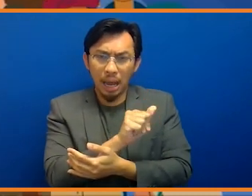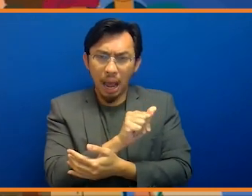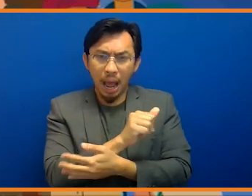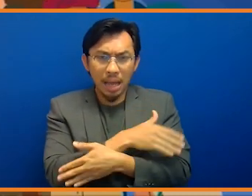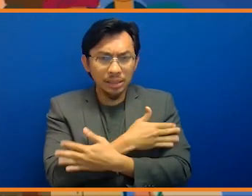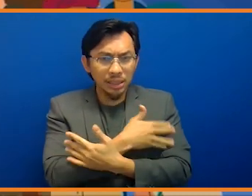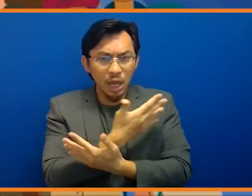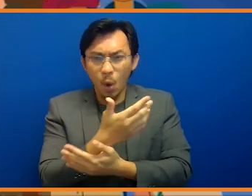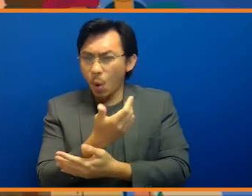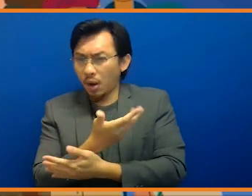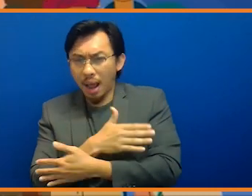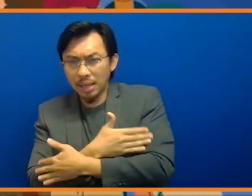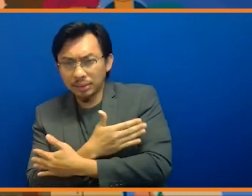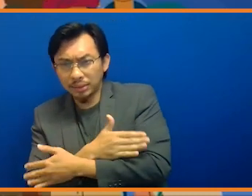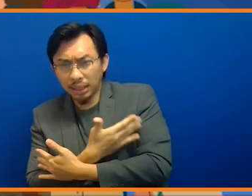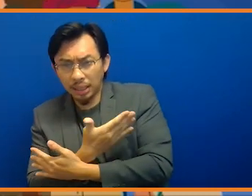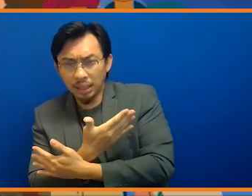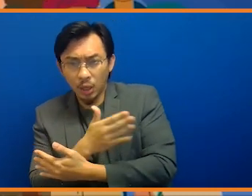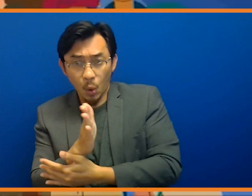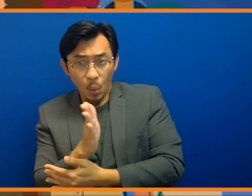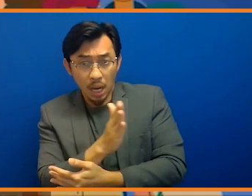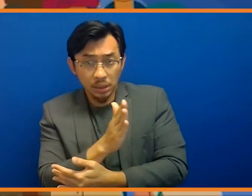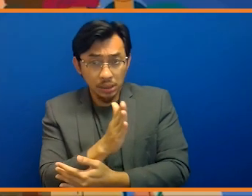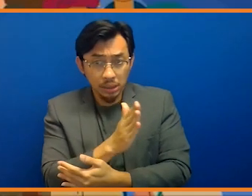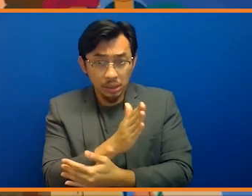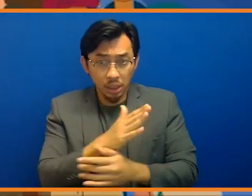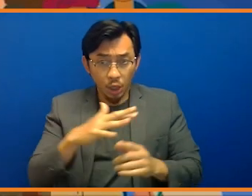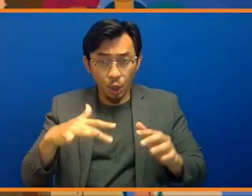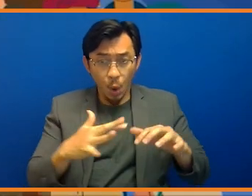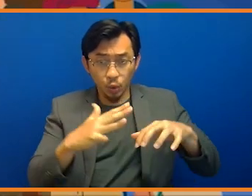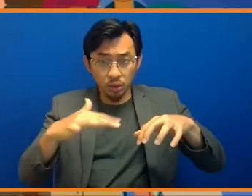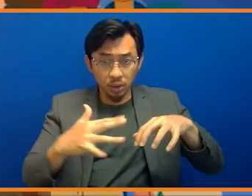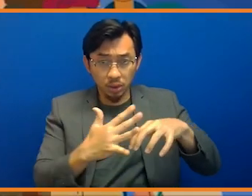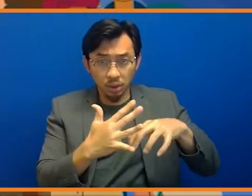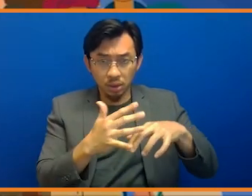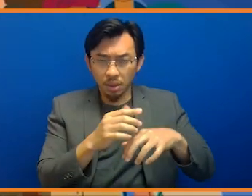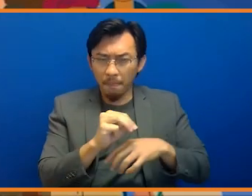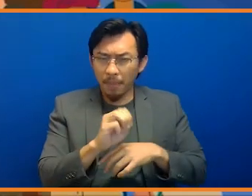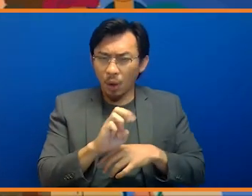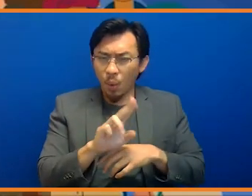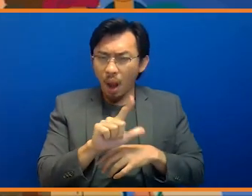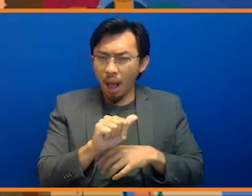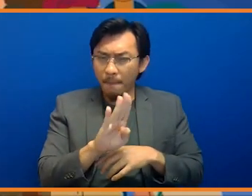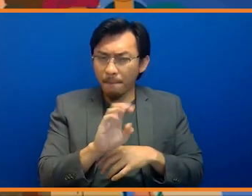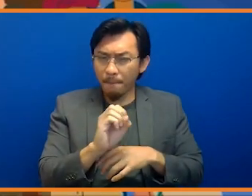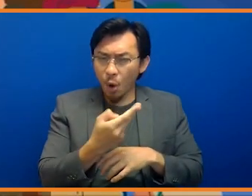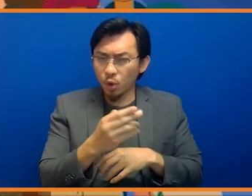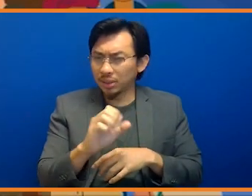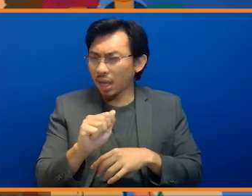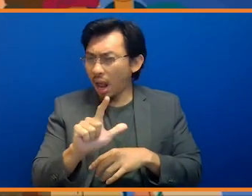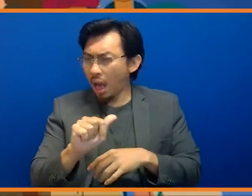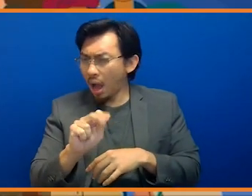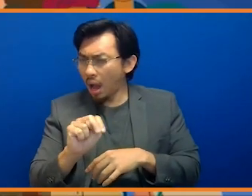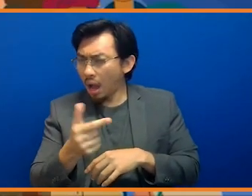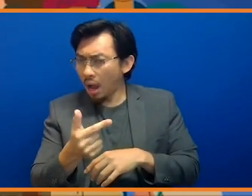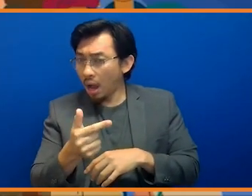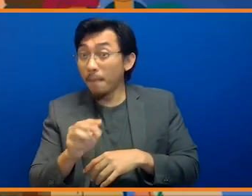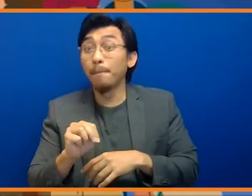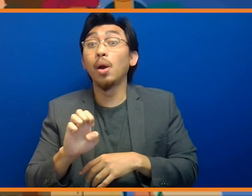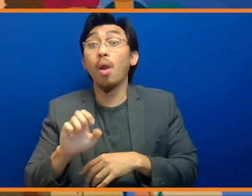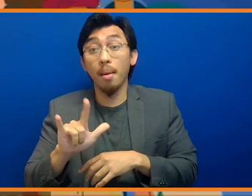the maps, yeah, I think in the west coast of Aceh. Yeah, in Malabo or Calang. Yeah, Malabo, I think. You are